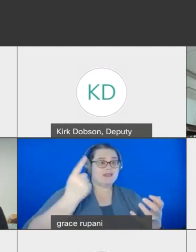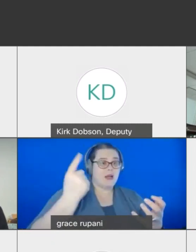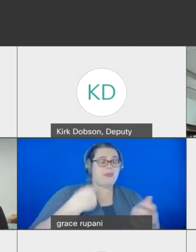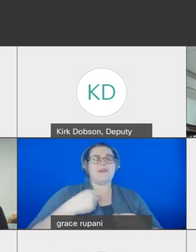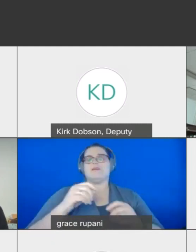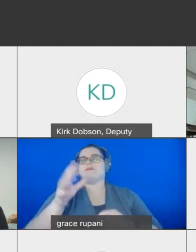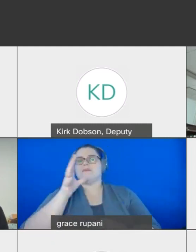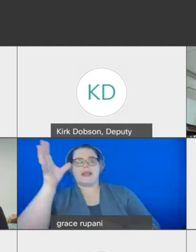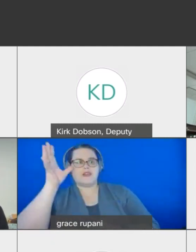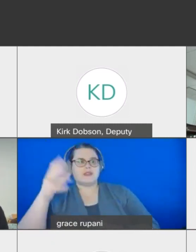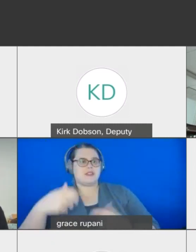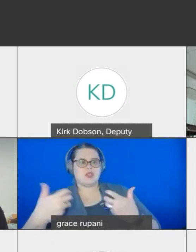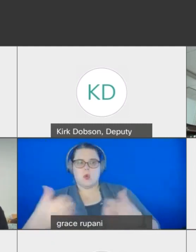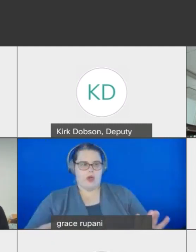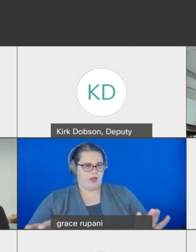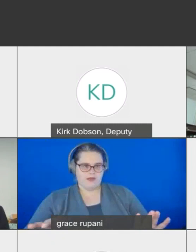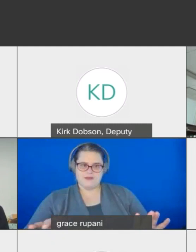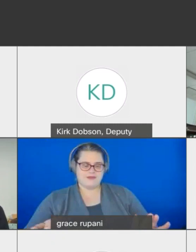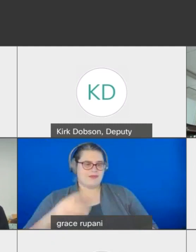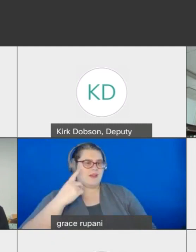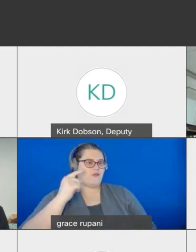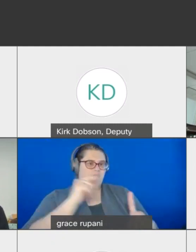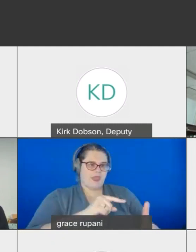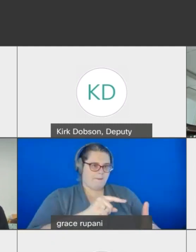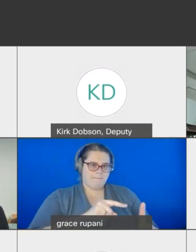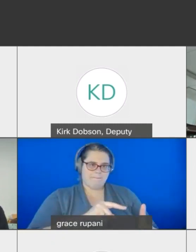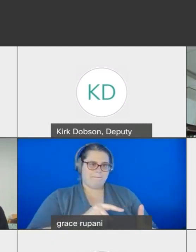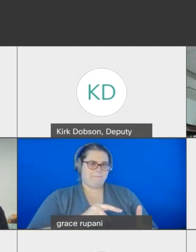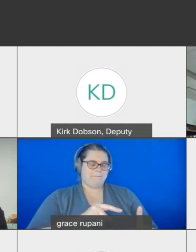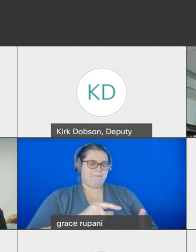their family wants something different.